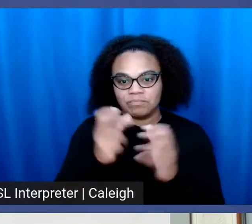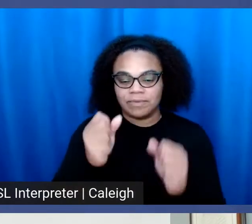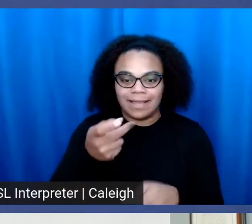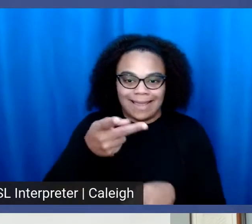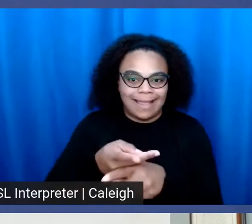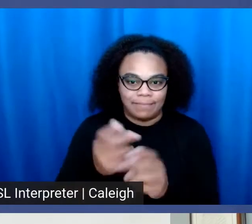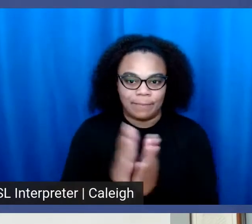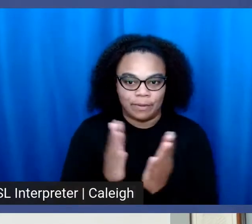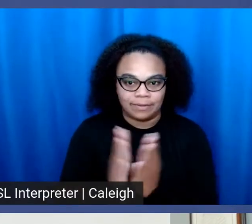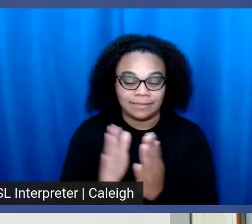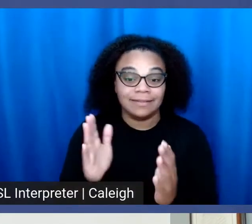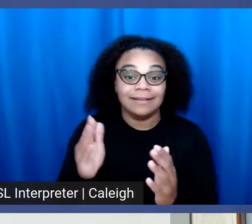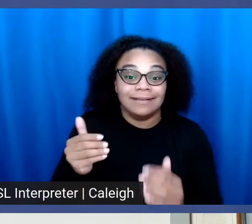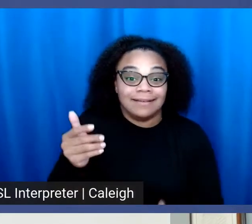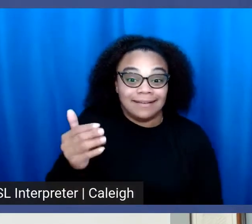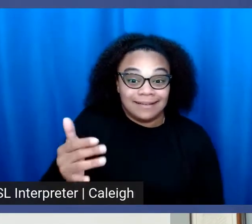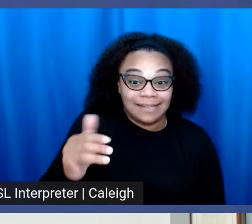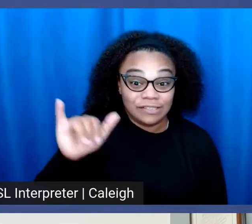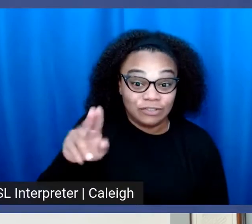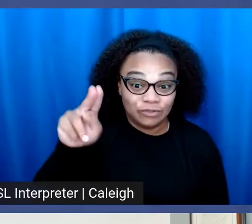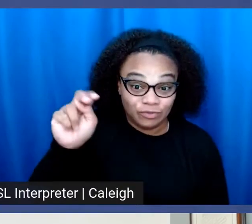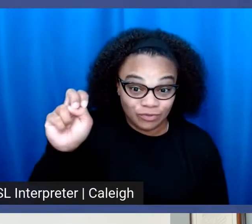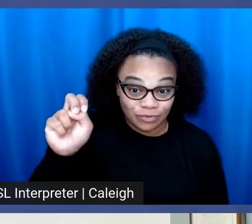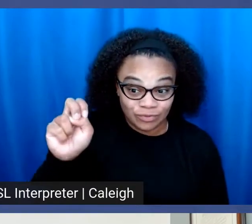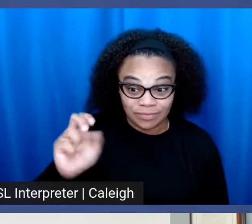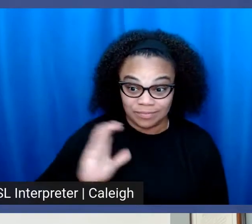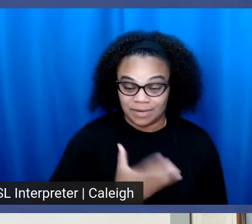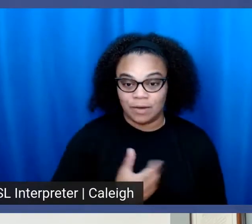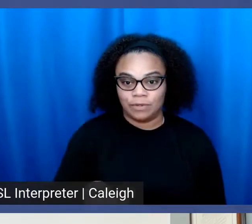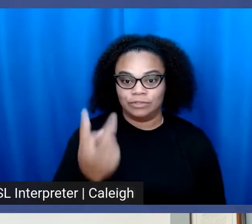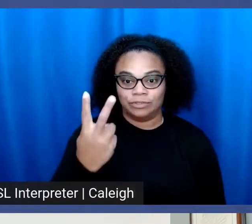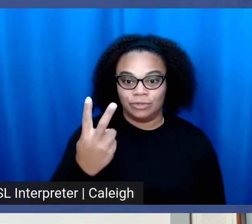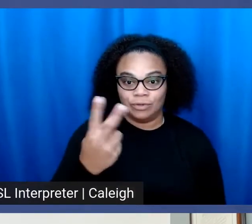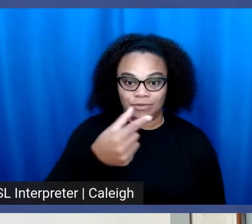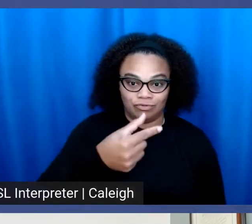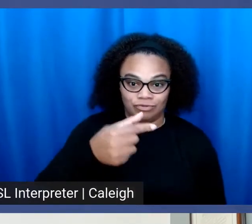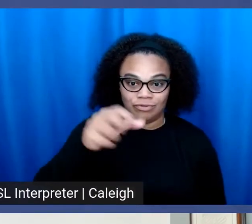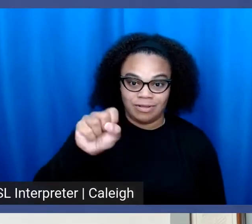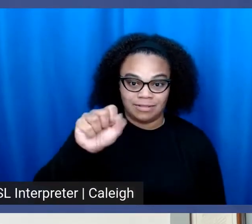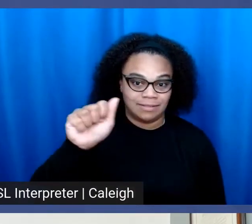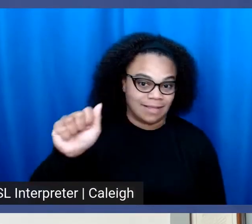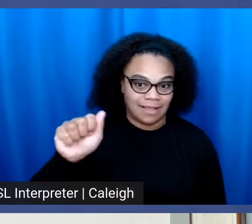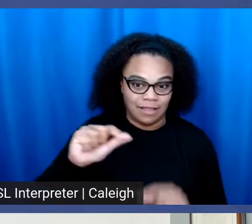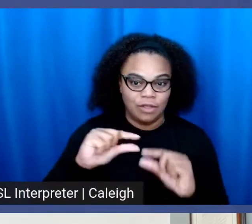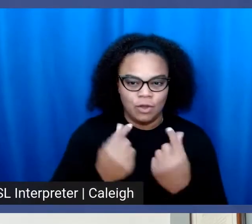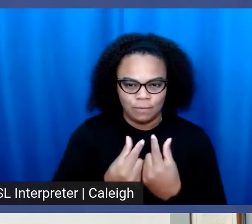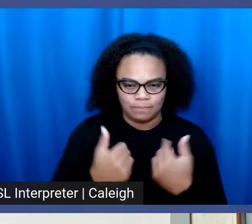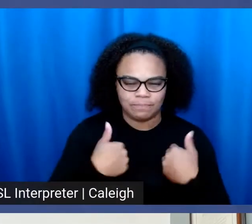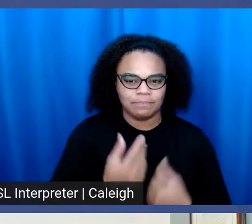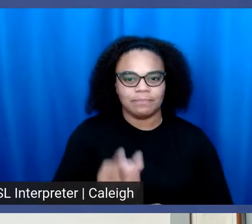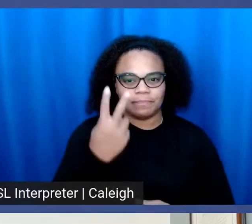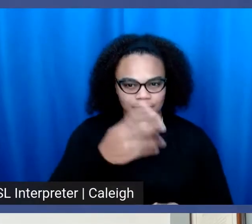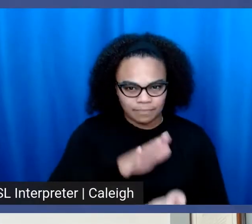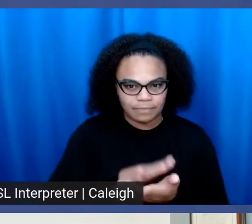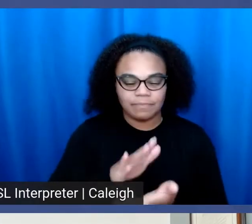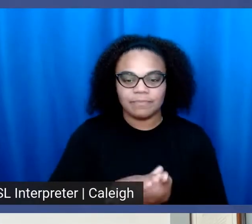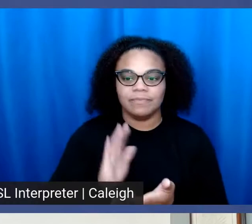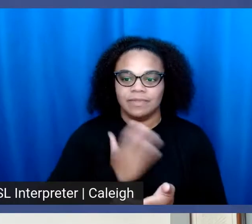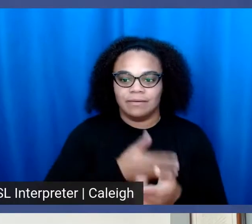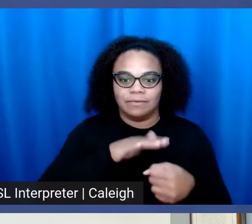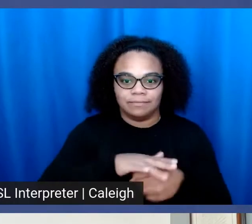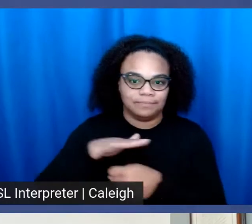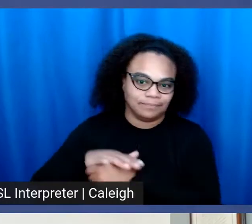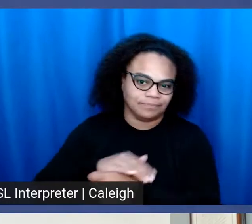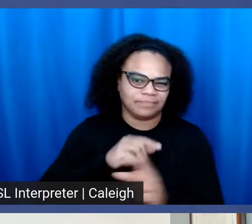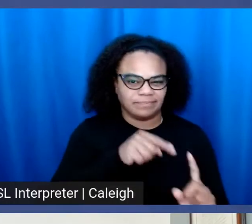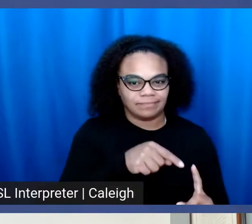of our 2 GSA groups, they're called one. We have 2 schools in our district. One group is called Prism, the other is